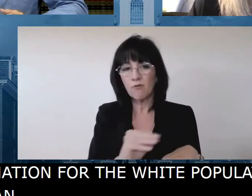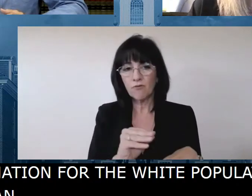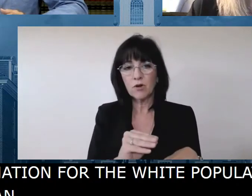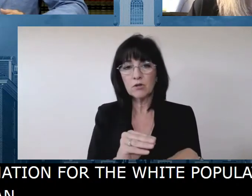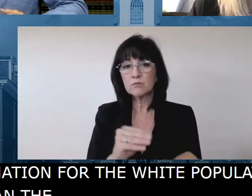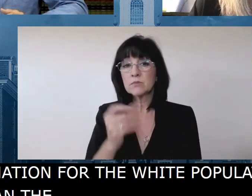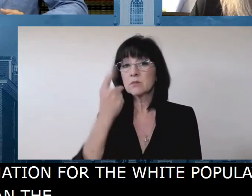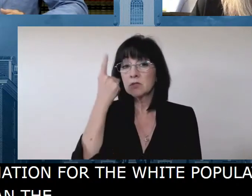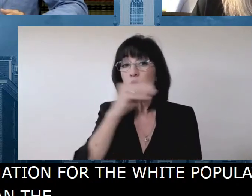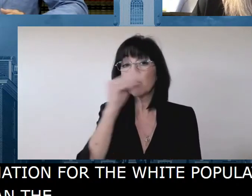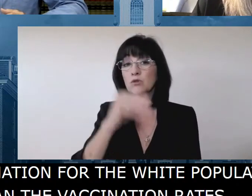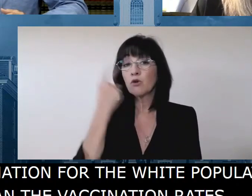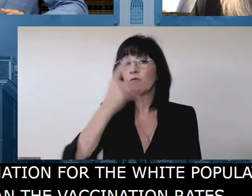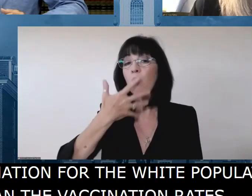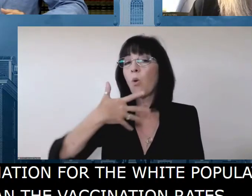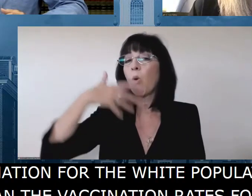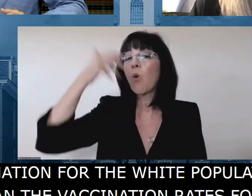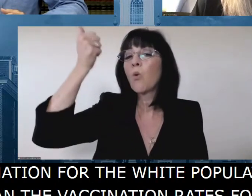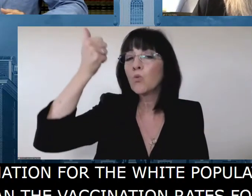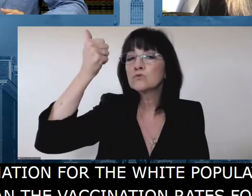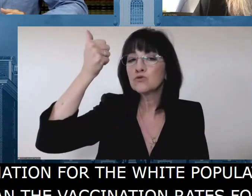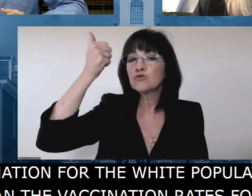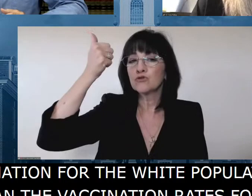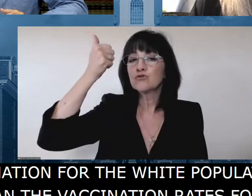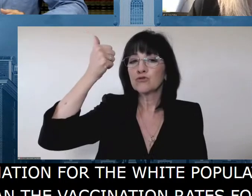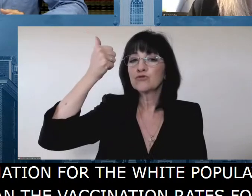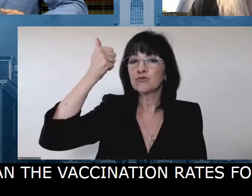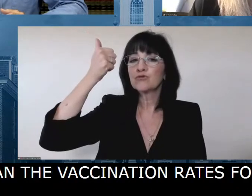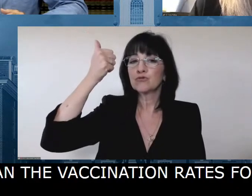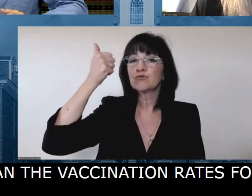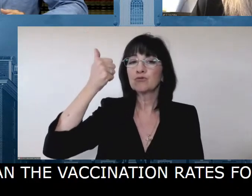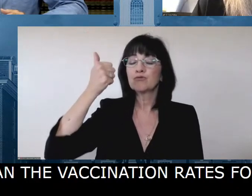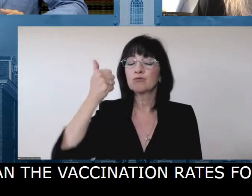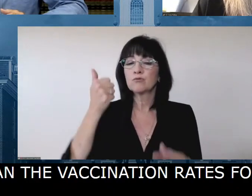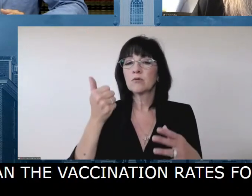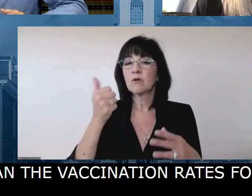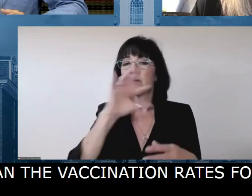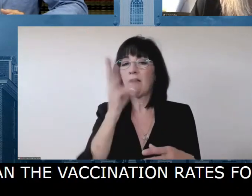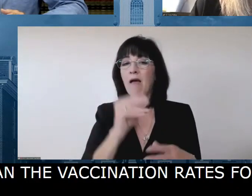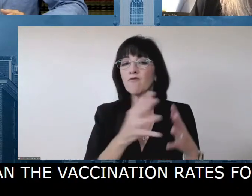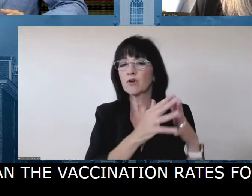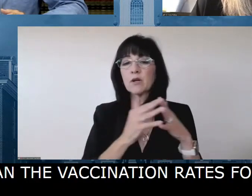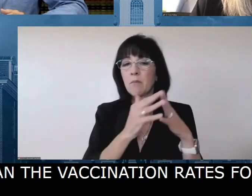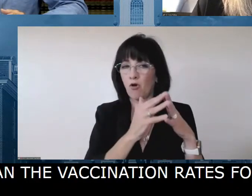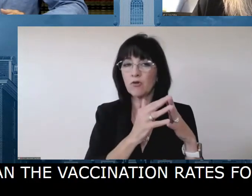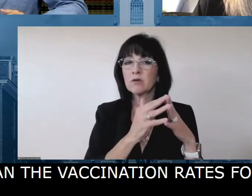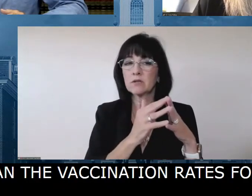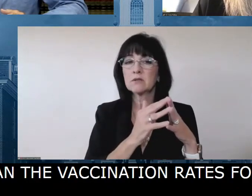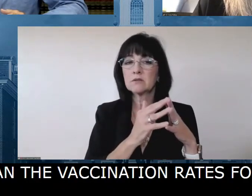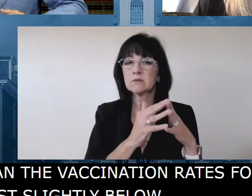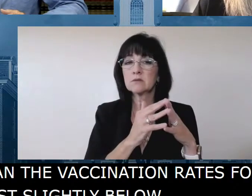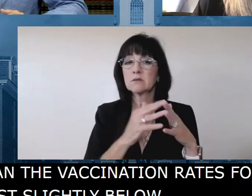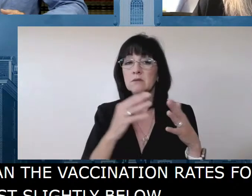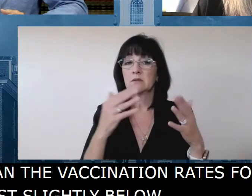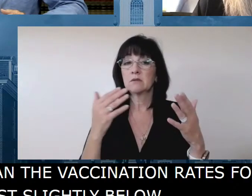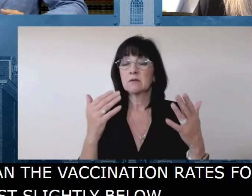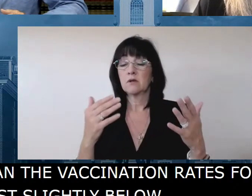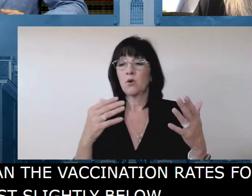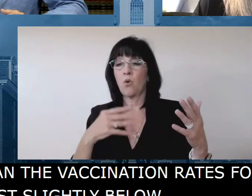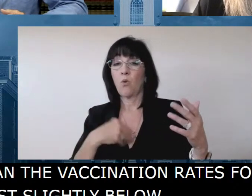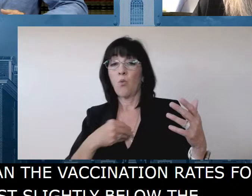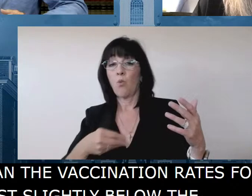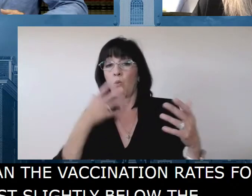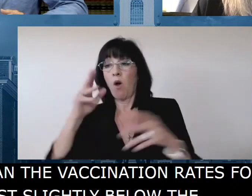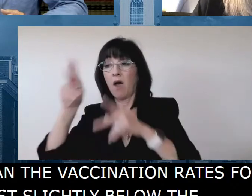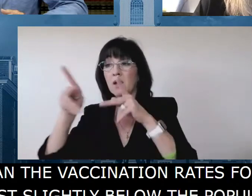older African Americans is just slightly below the population and the white